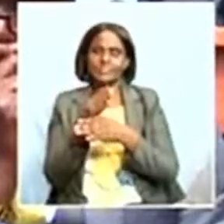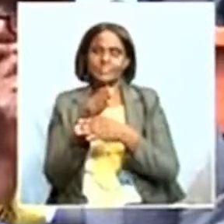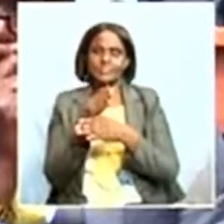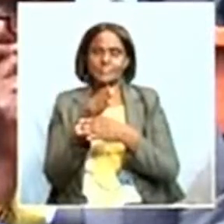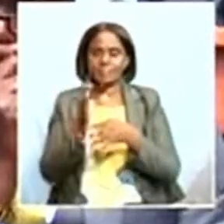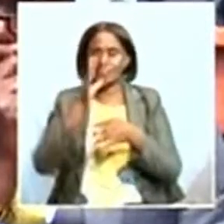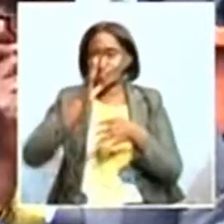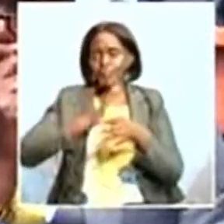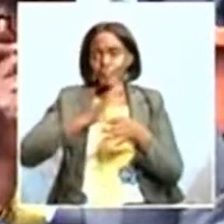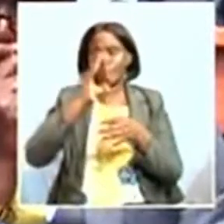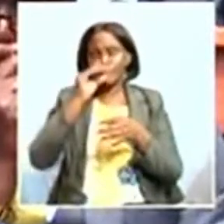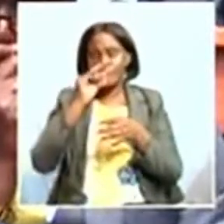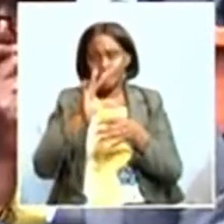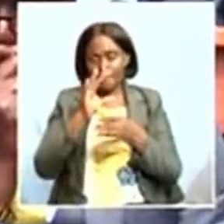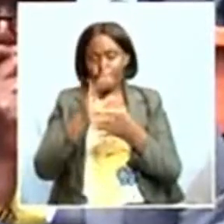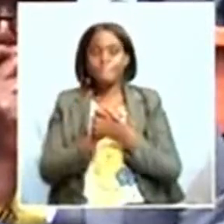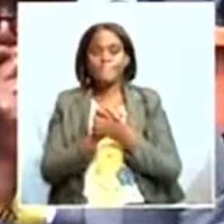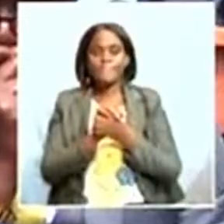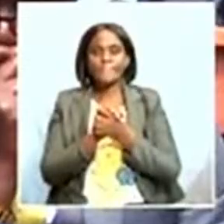Madam Speaker,